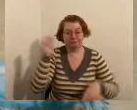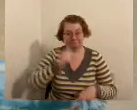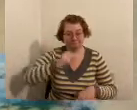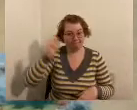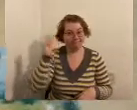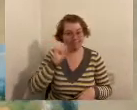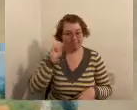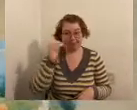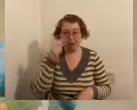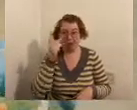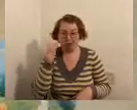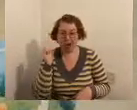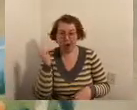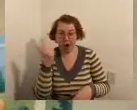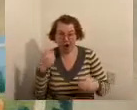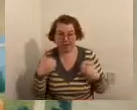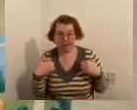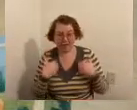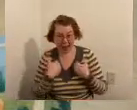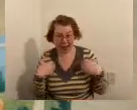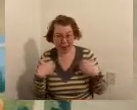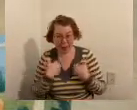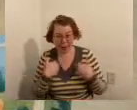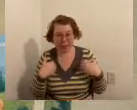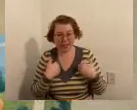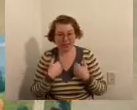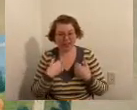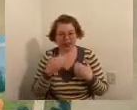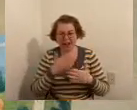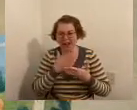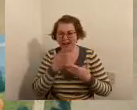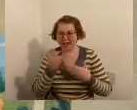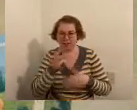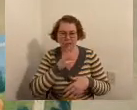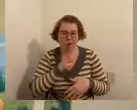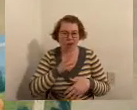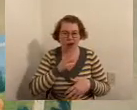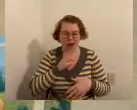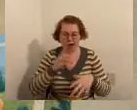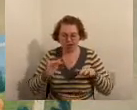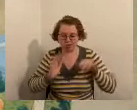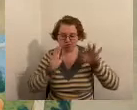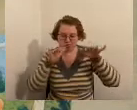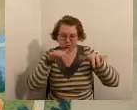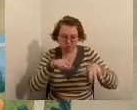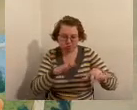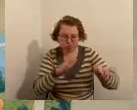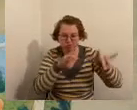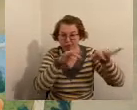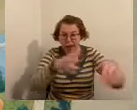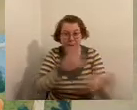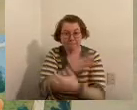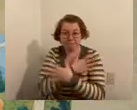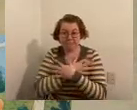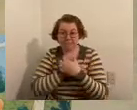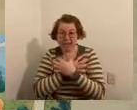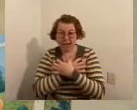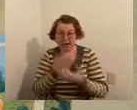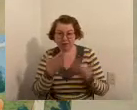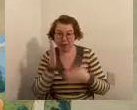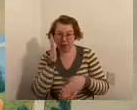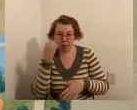Yes. Look at all of these animals, and they're next to the water. Maybe the bears are going to eat